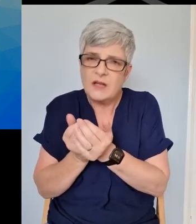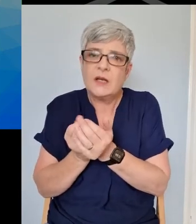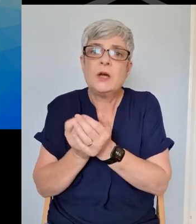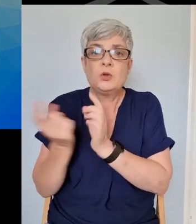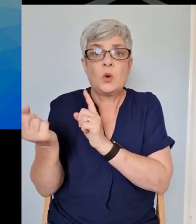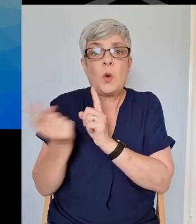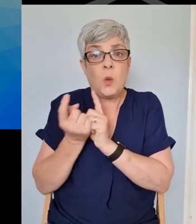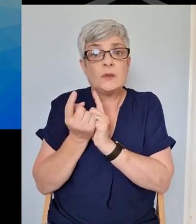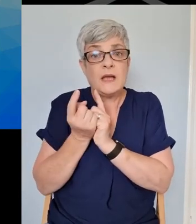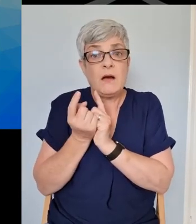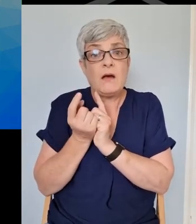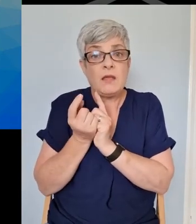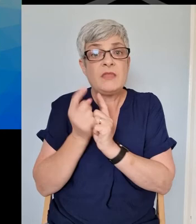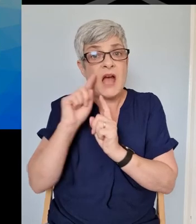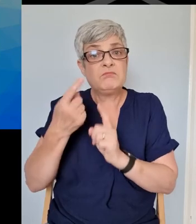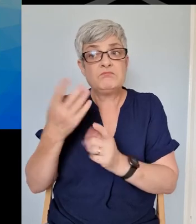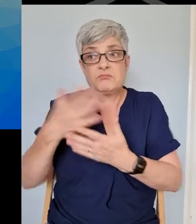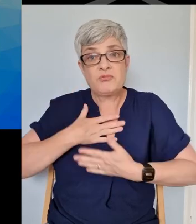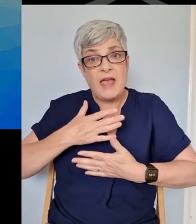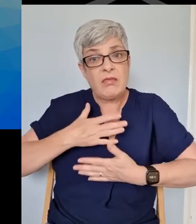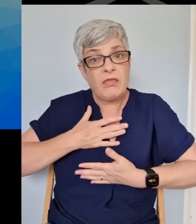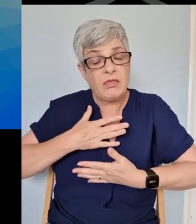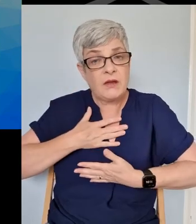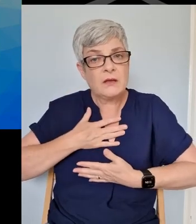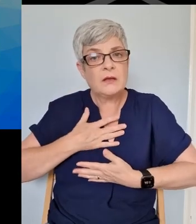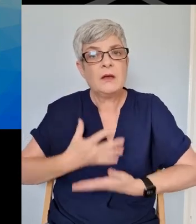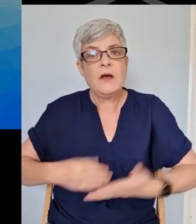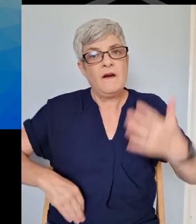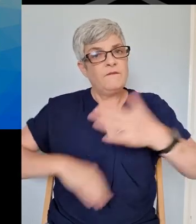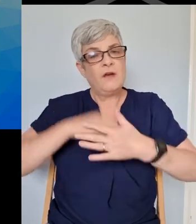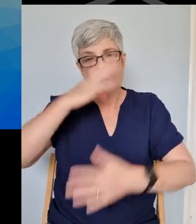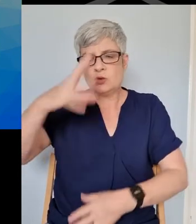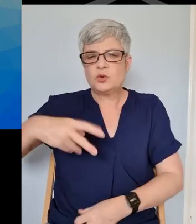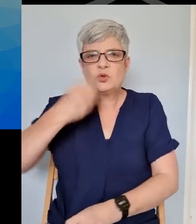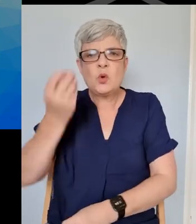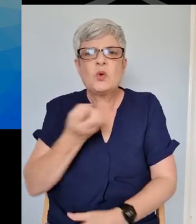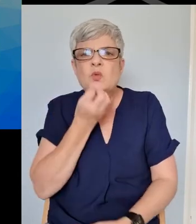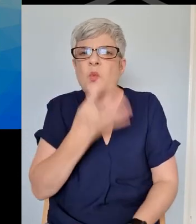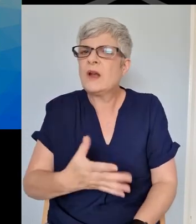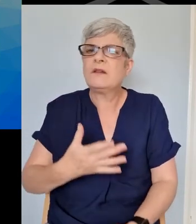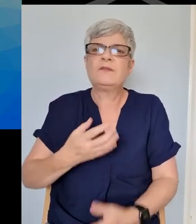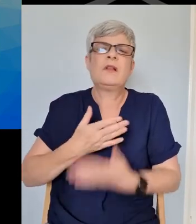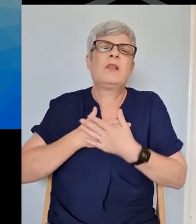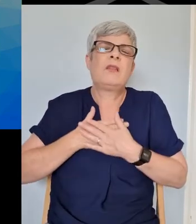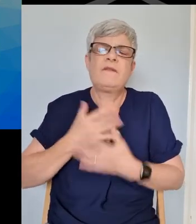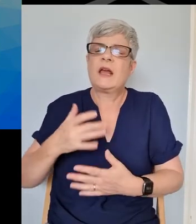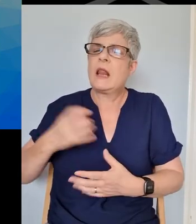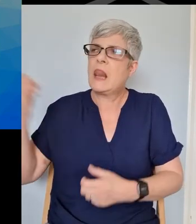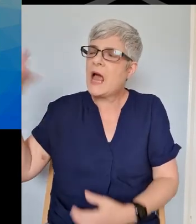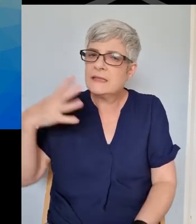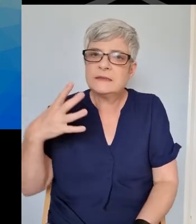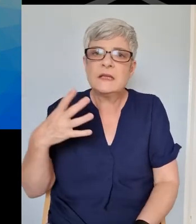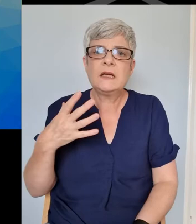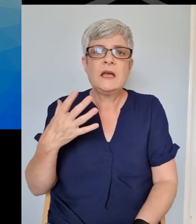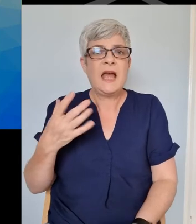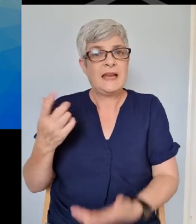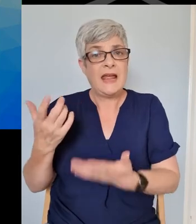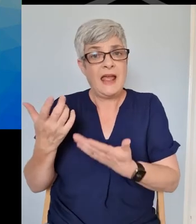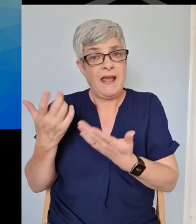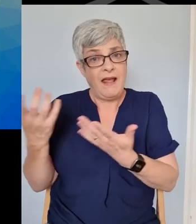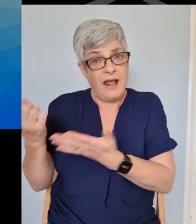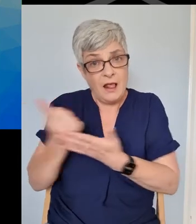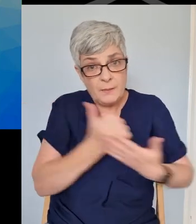air we breathe. Fill our souls with your wonderful love and light. Give us strength and courage to reflect that love and light in the